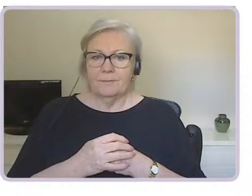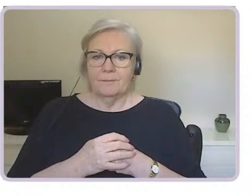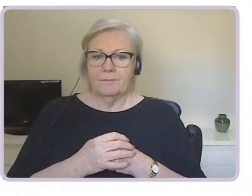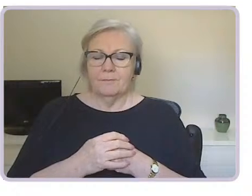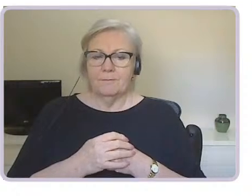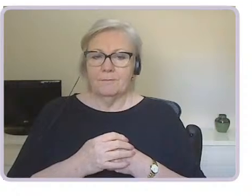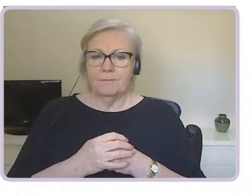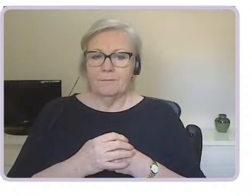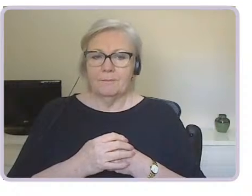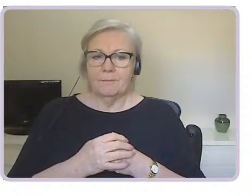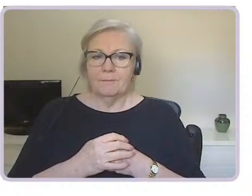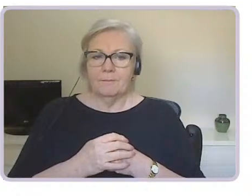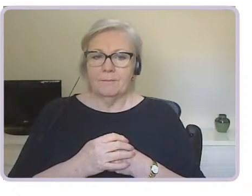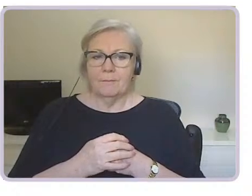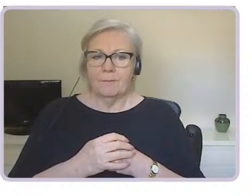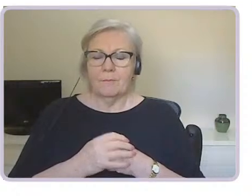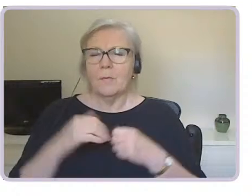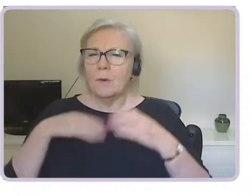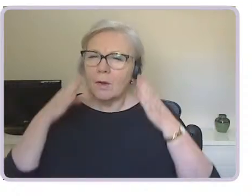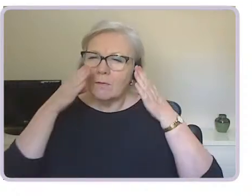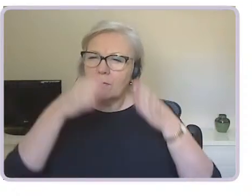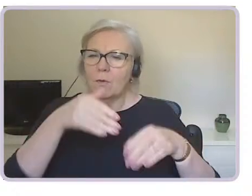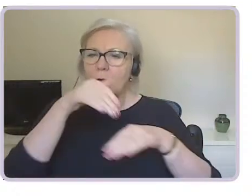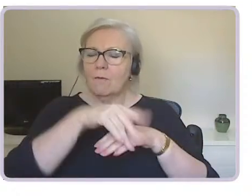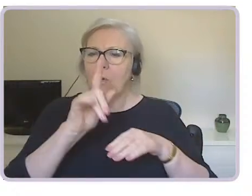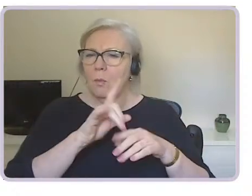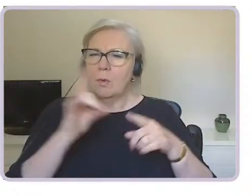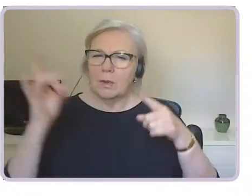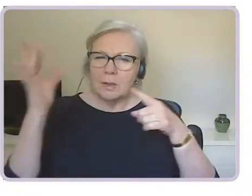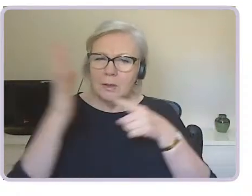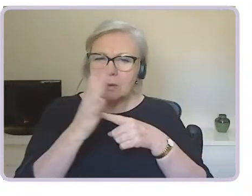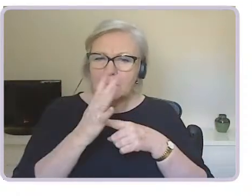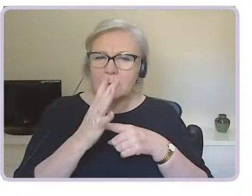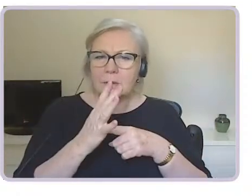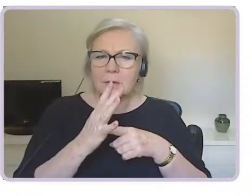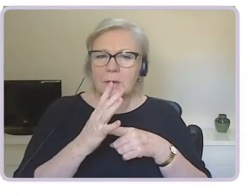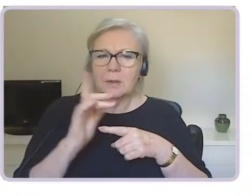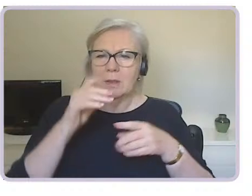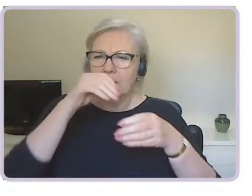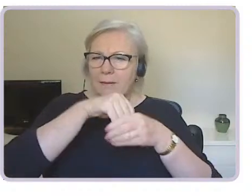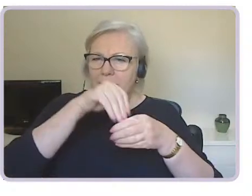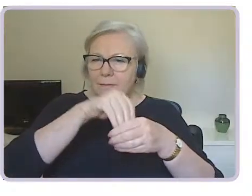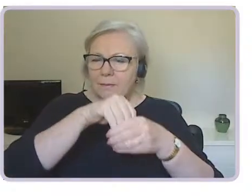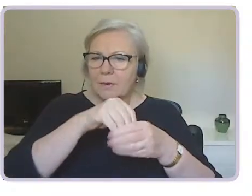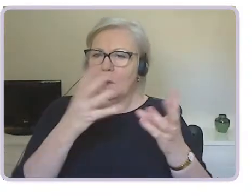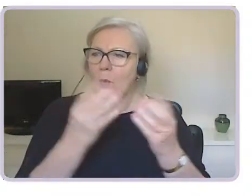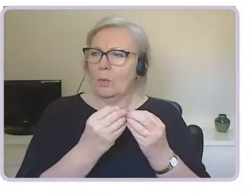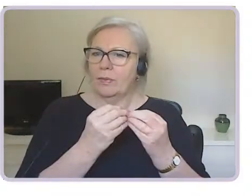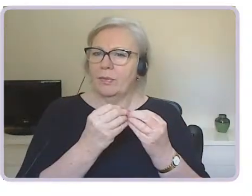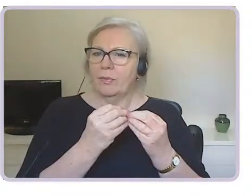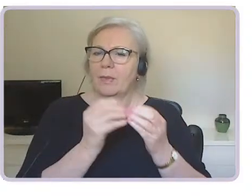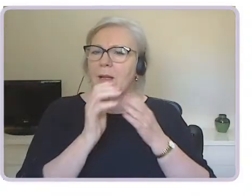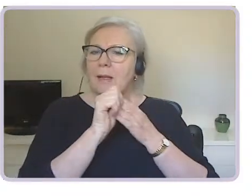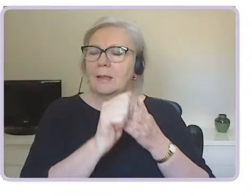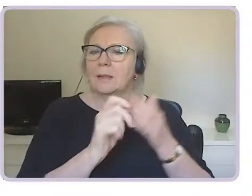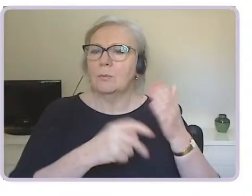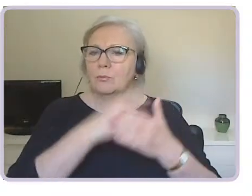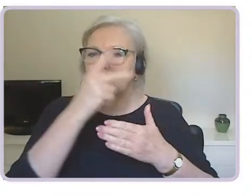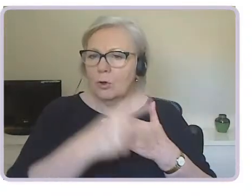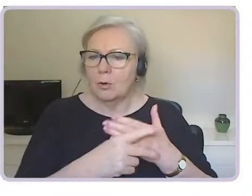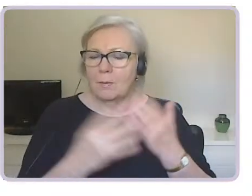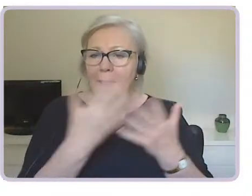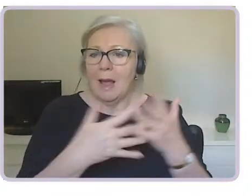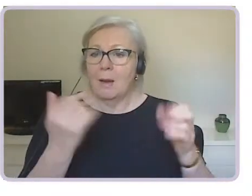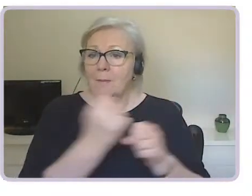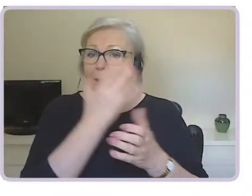on what are the critical key features and the ingredients of a support leadership program. How do we pack them into that program